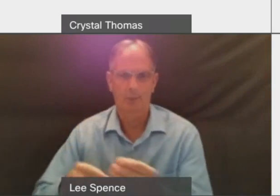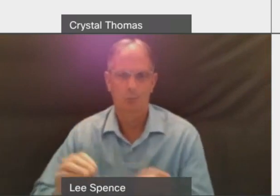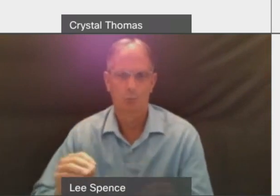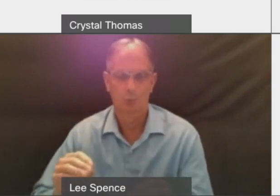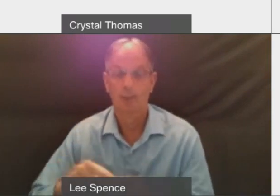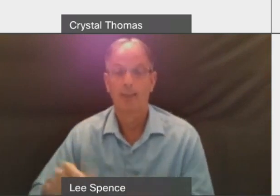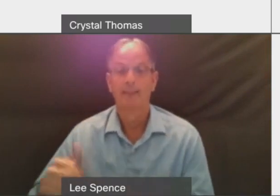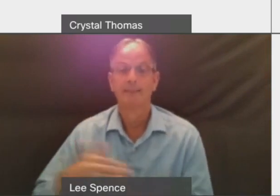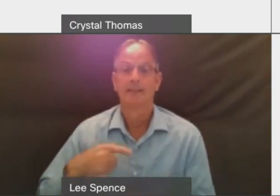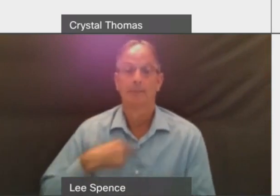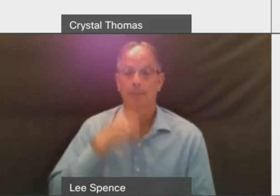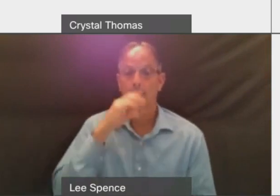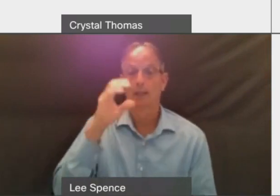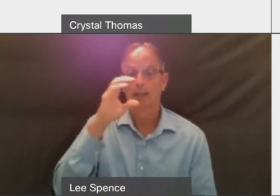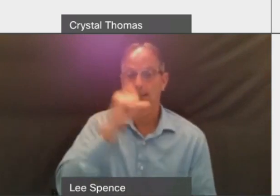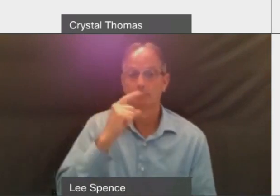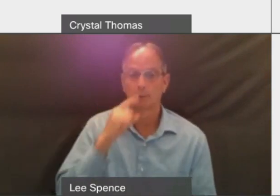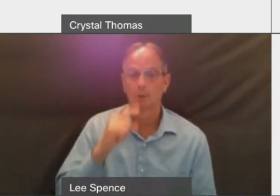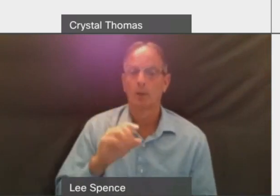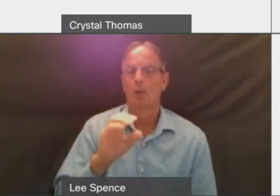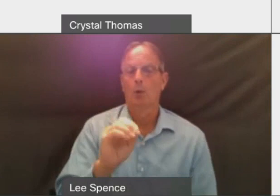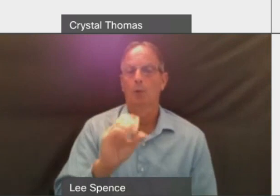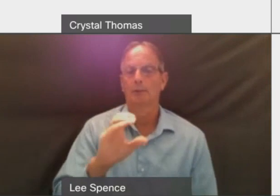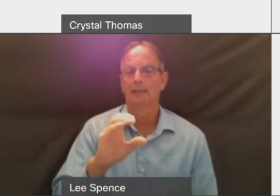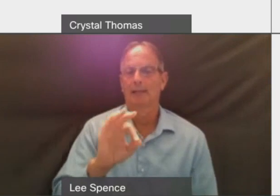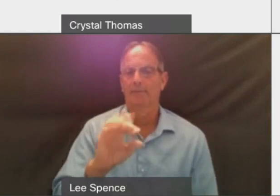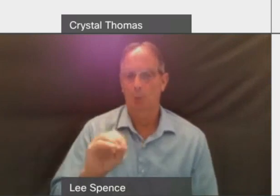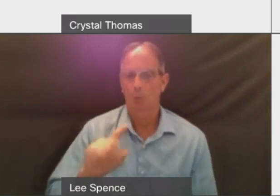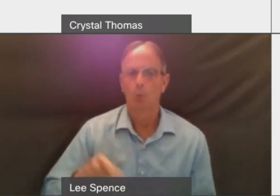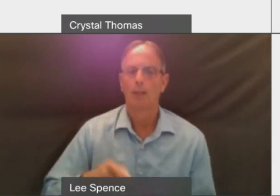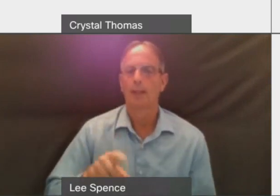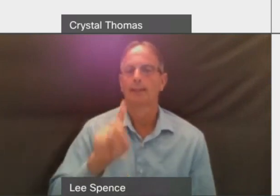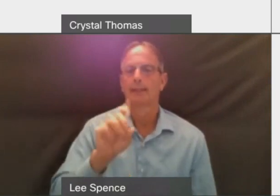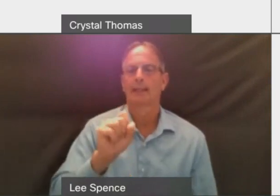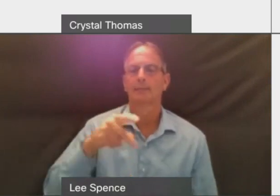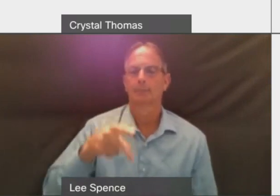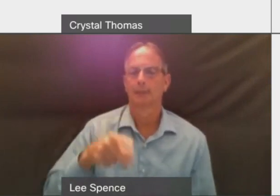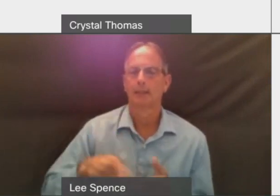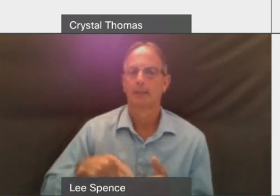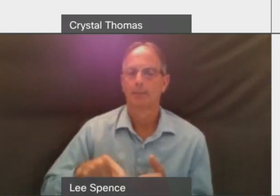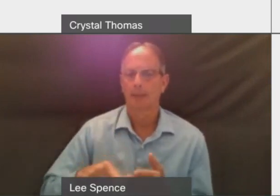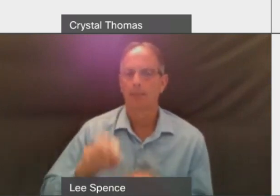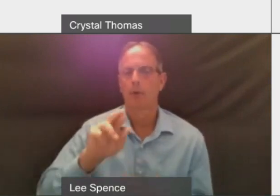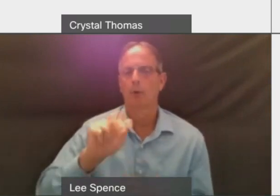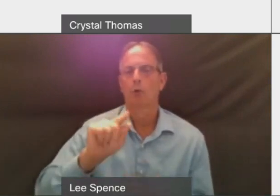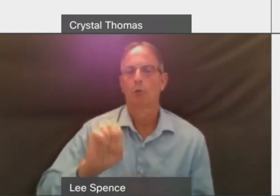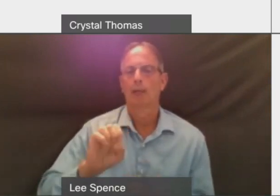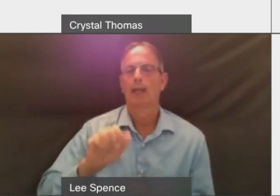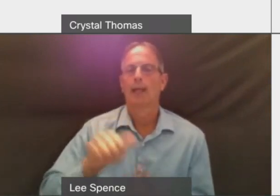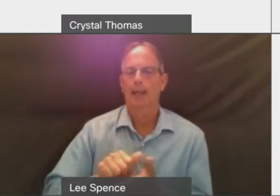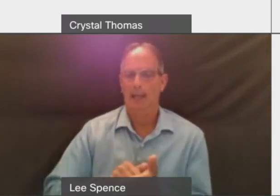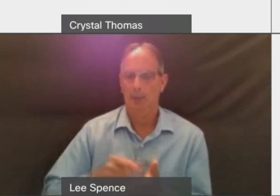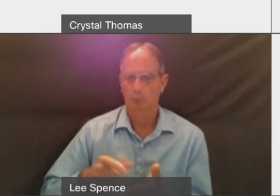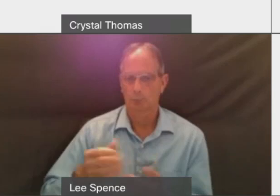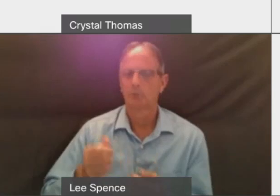that were done by OCFO when the DSP Payment Rate Act was passed, it would require